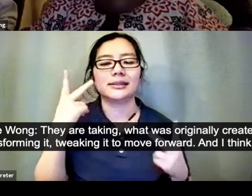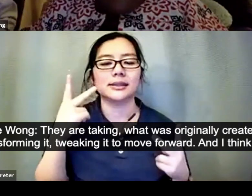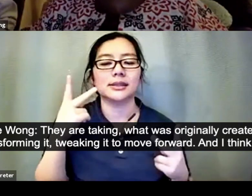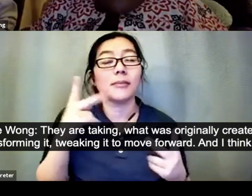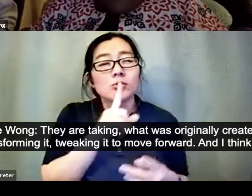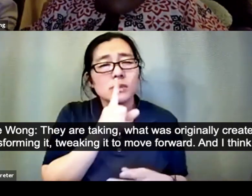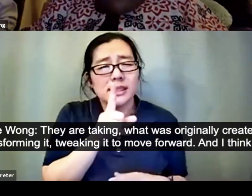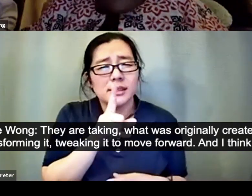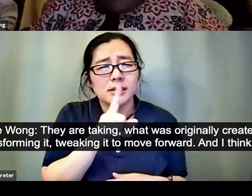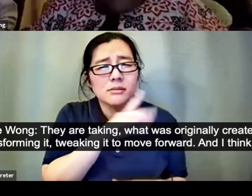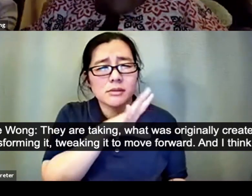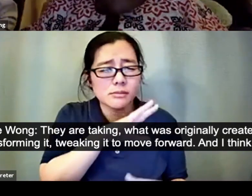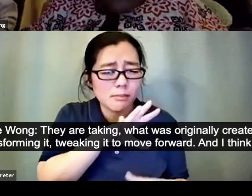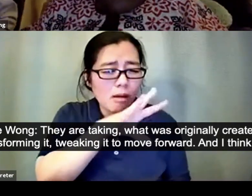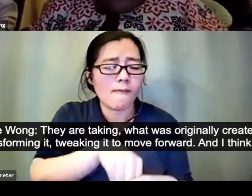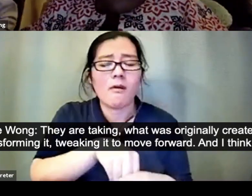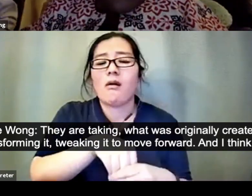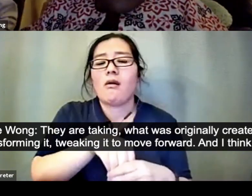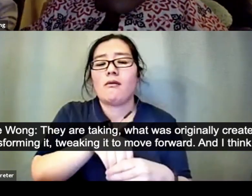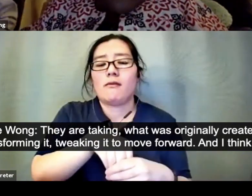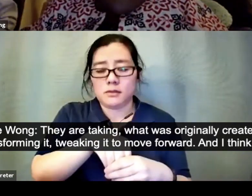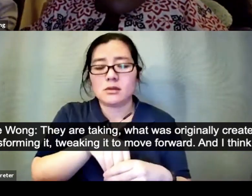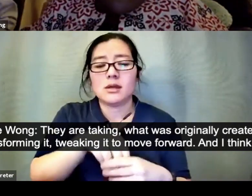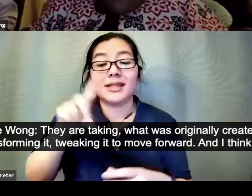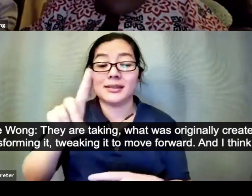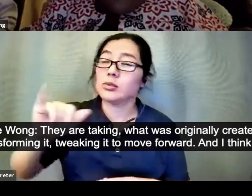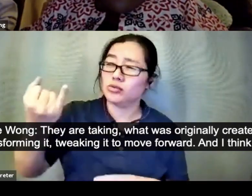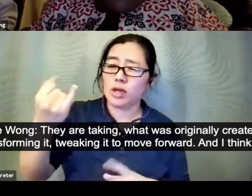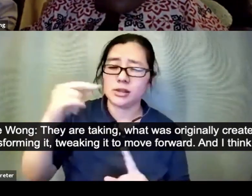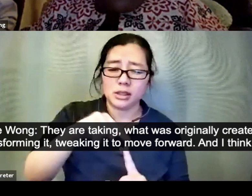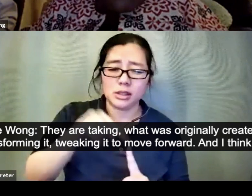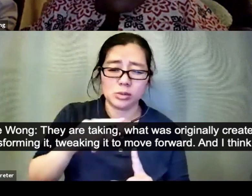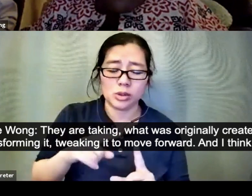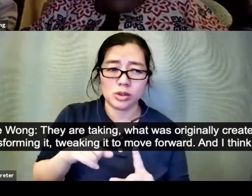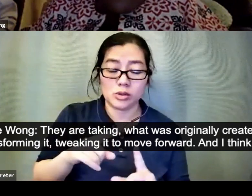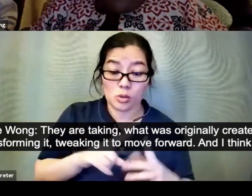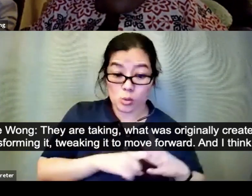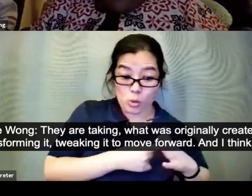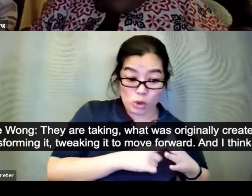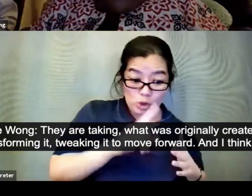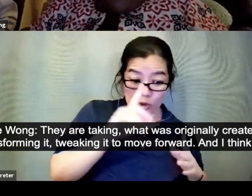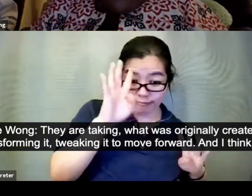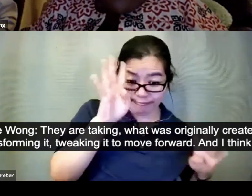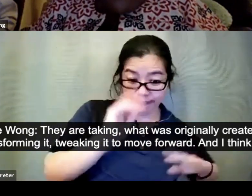taking what was originally created here in the San Francisco Bay Area, but also, transforming